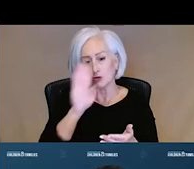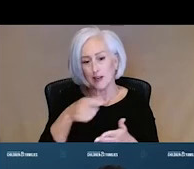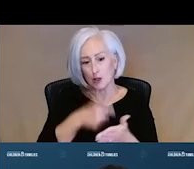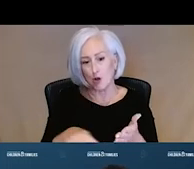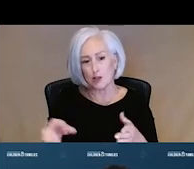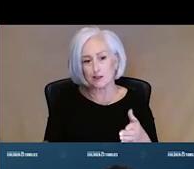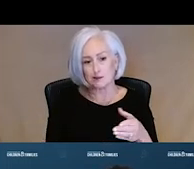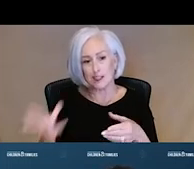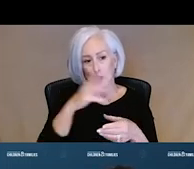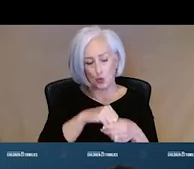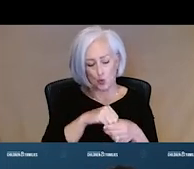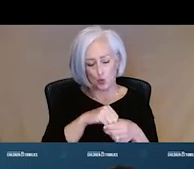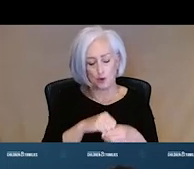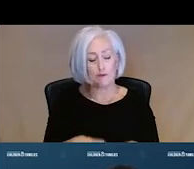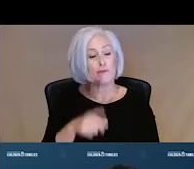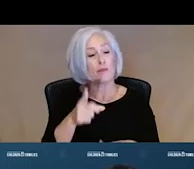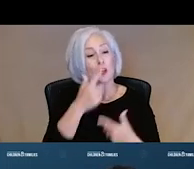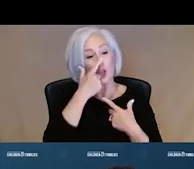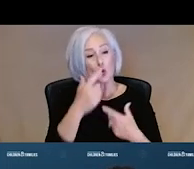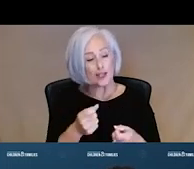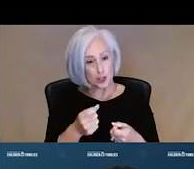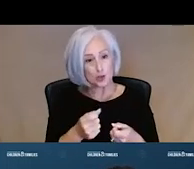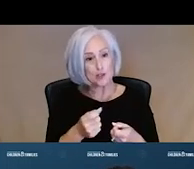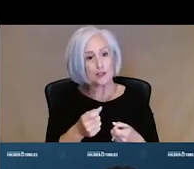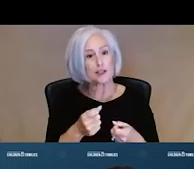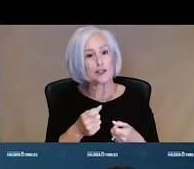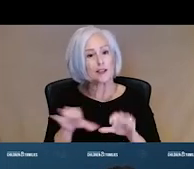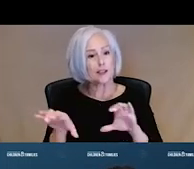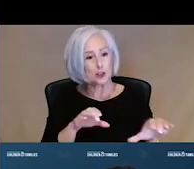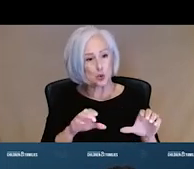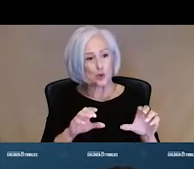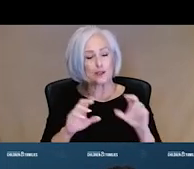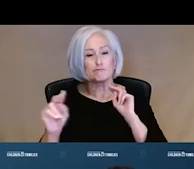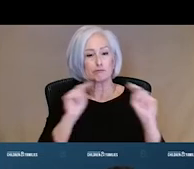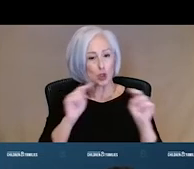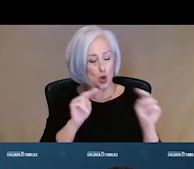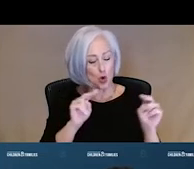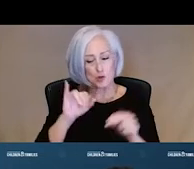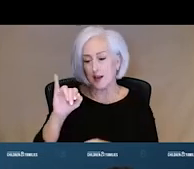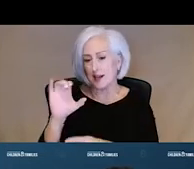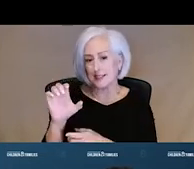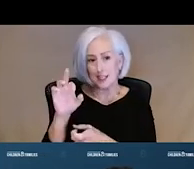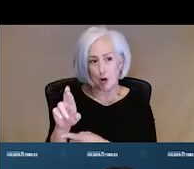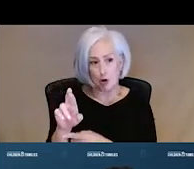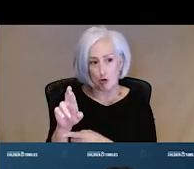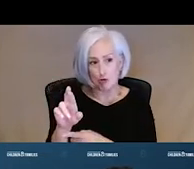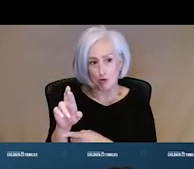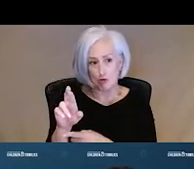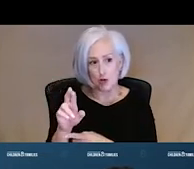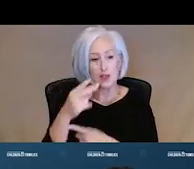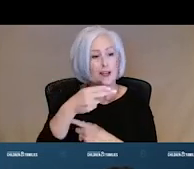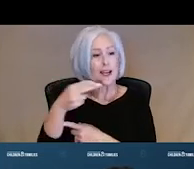If you are interested in pursuing a negotiated indirect cost rate, and HHS is your